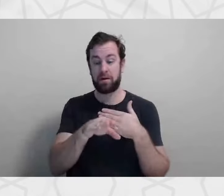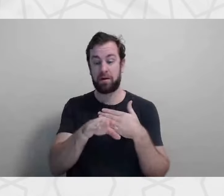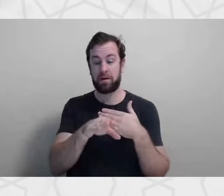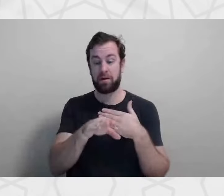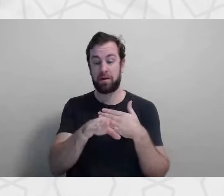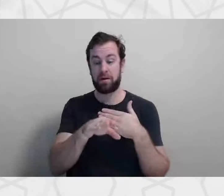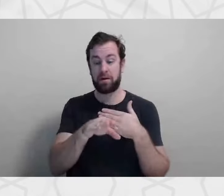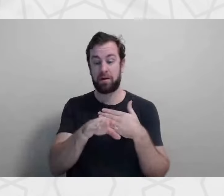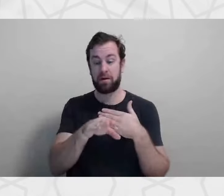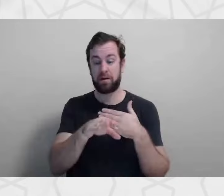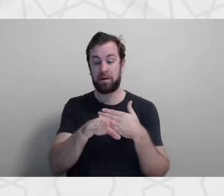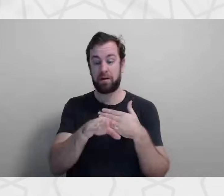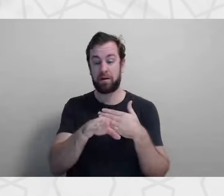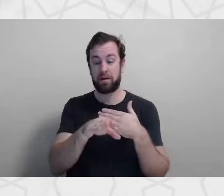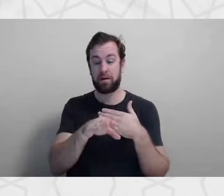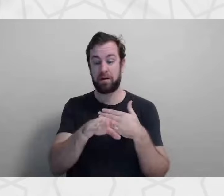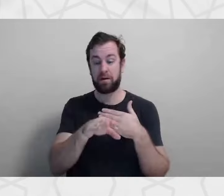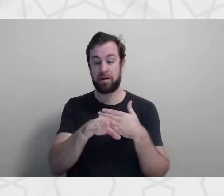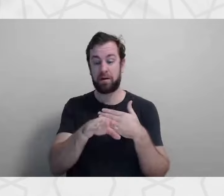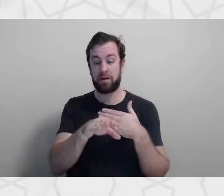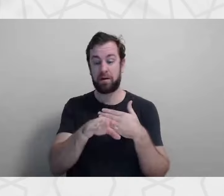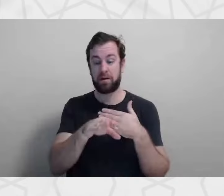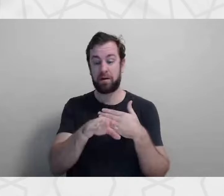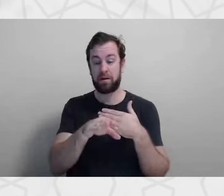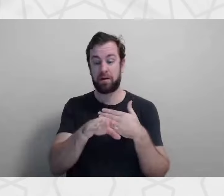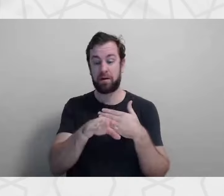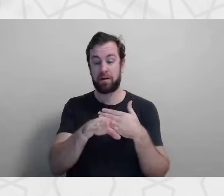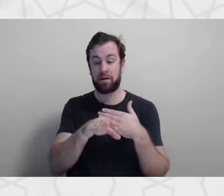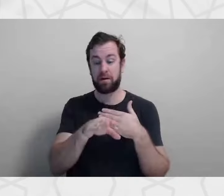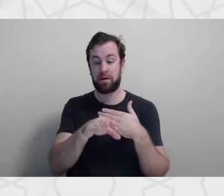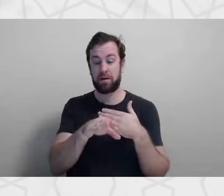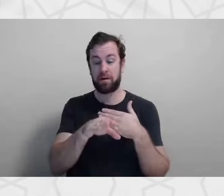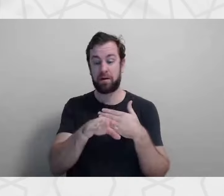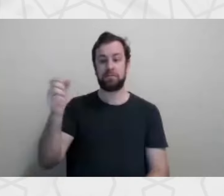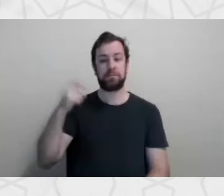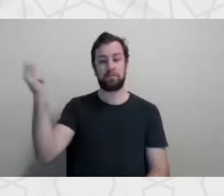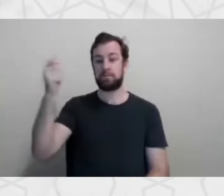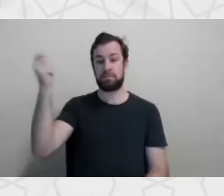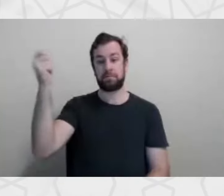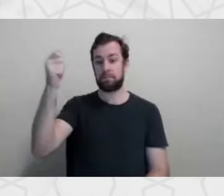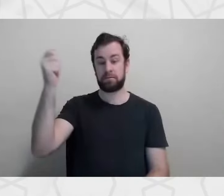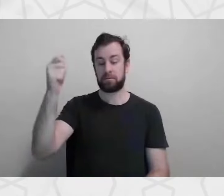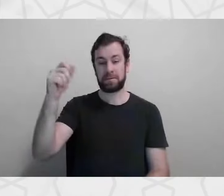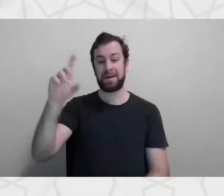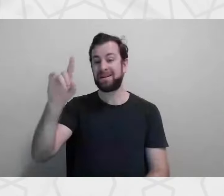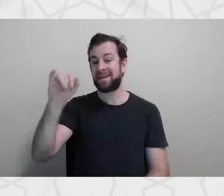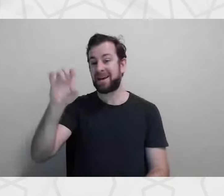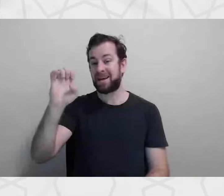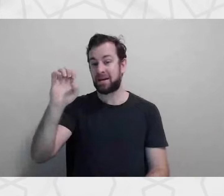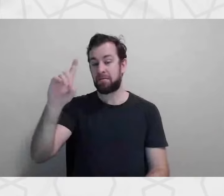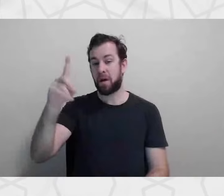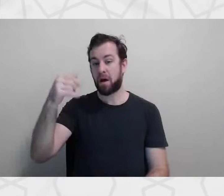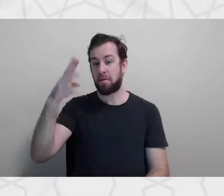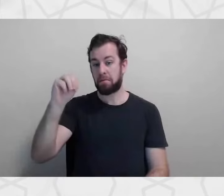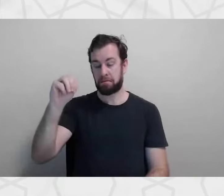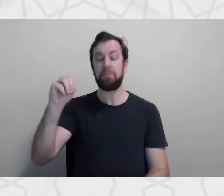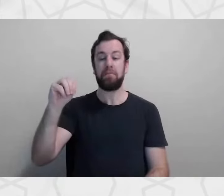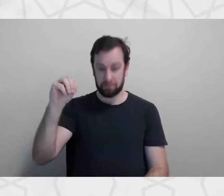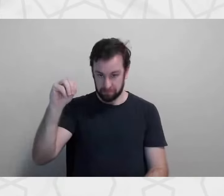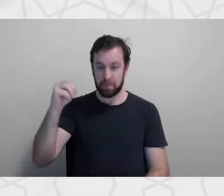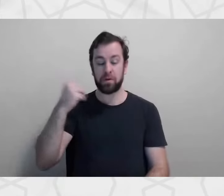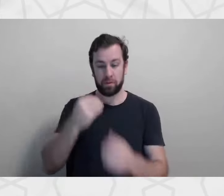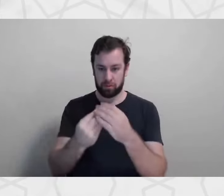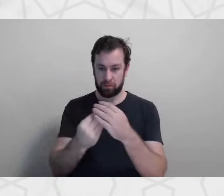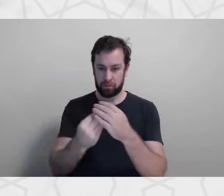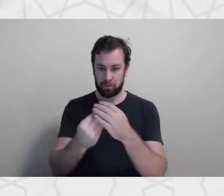And Maryam, may Allah be pleased with her, was told to shake the date palms. Ripe dates will come to you. The